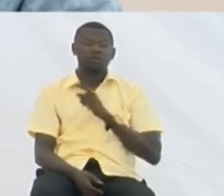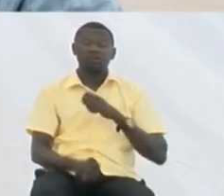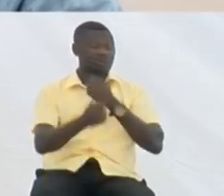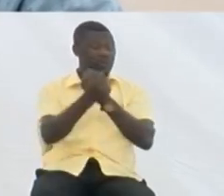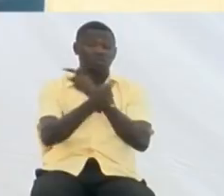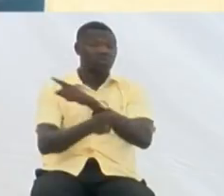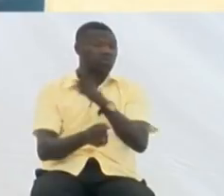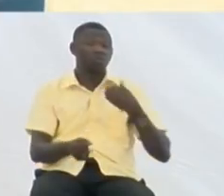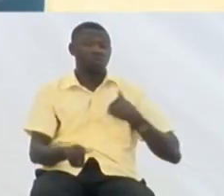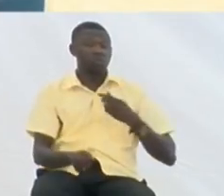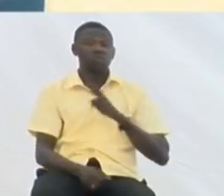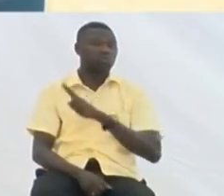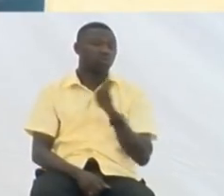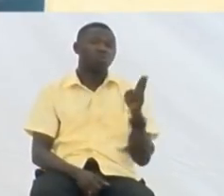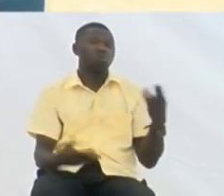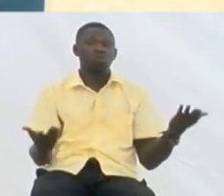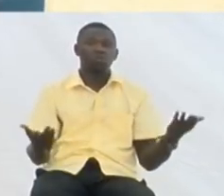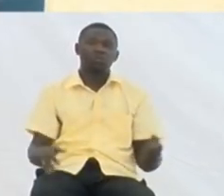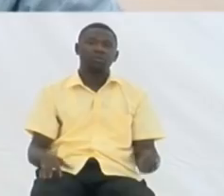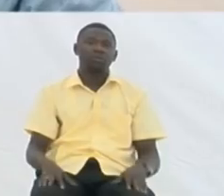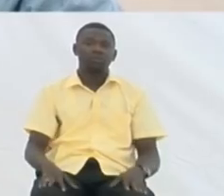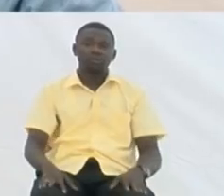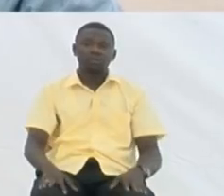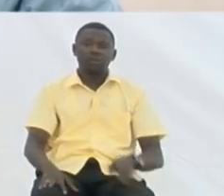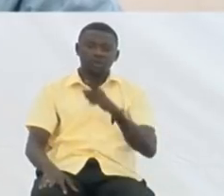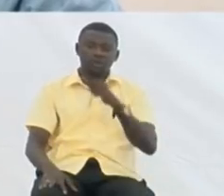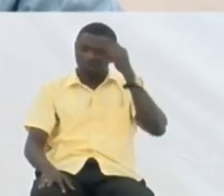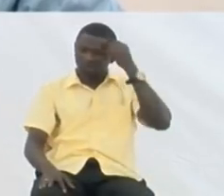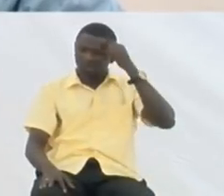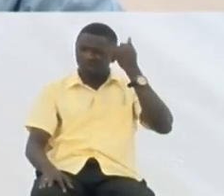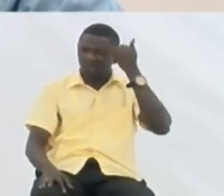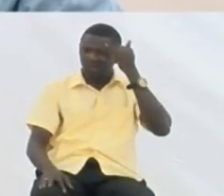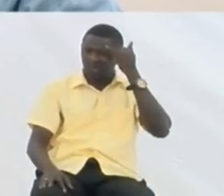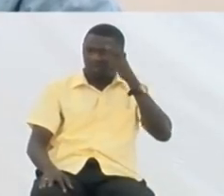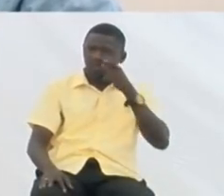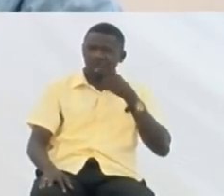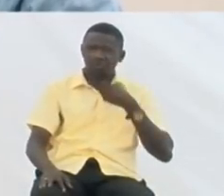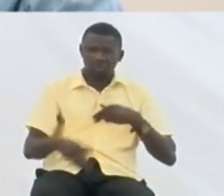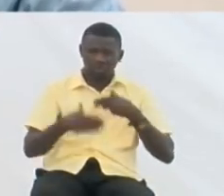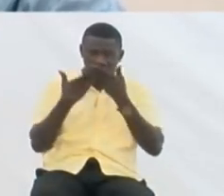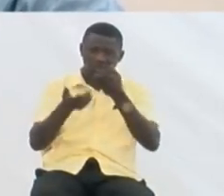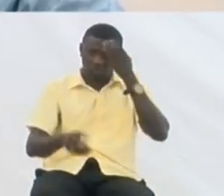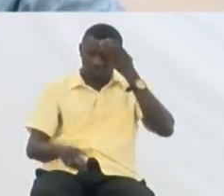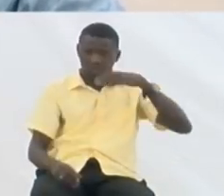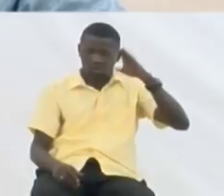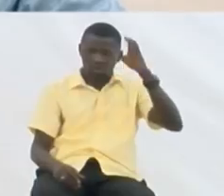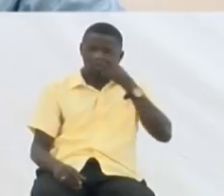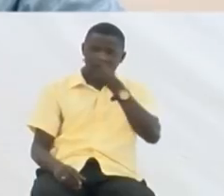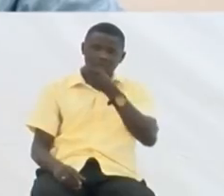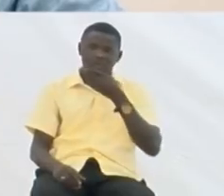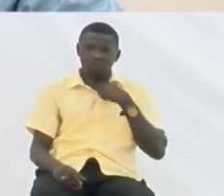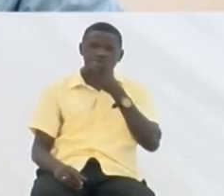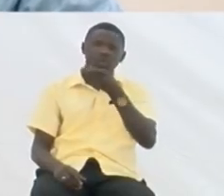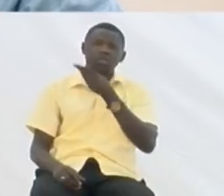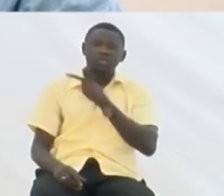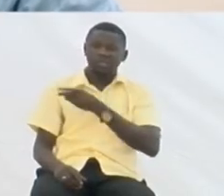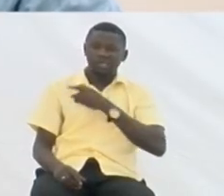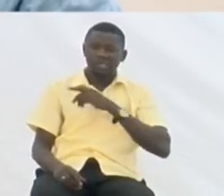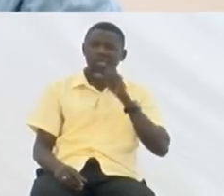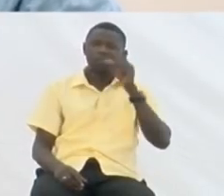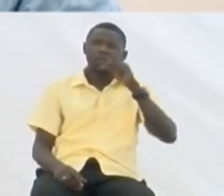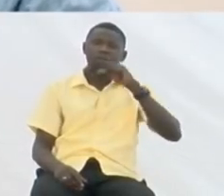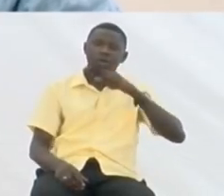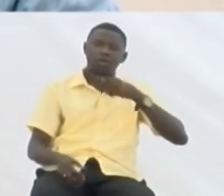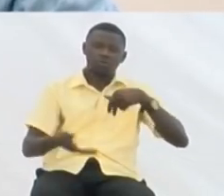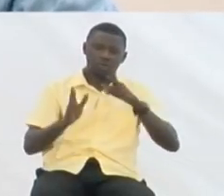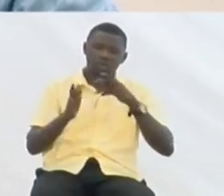ones. Are you suggesting to the commission that you are treated that way, that you